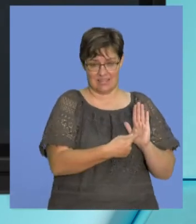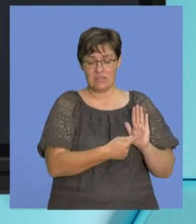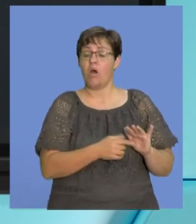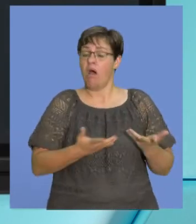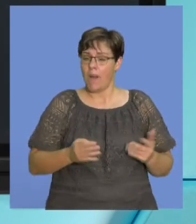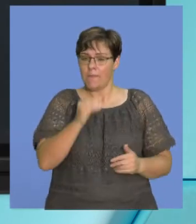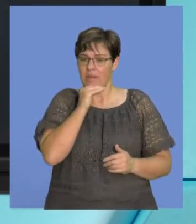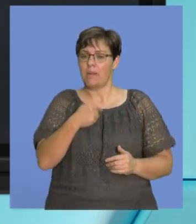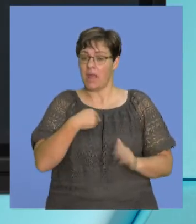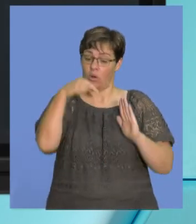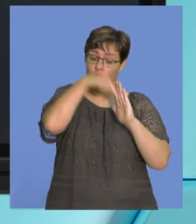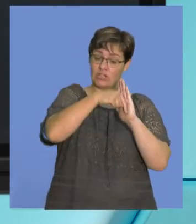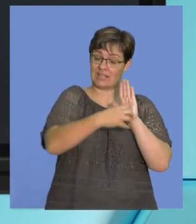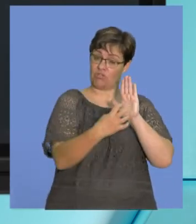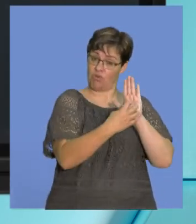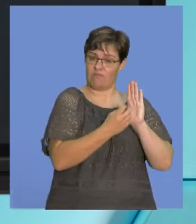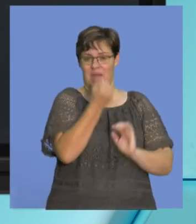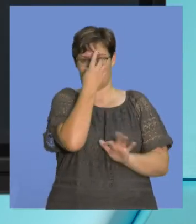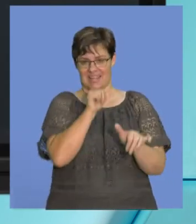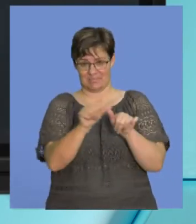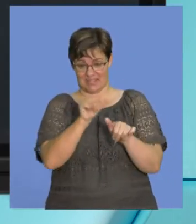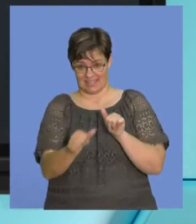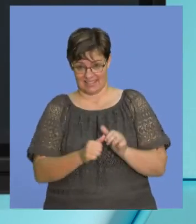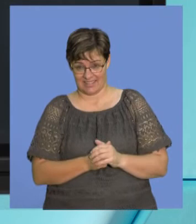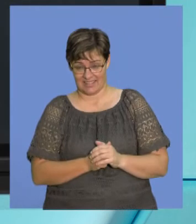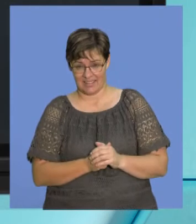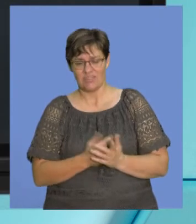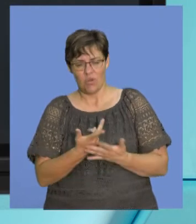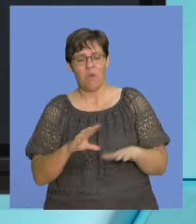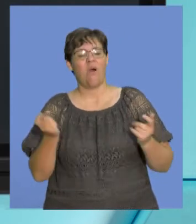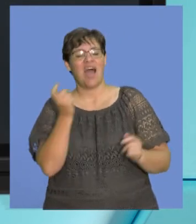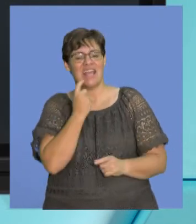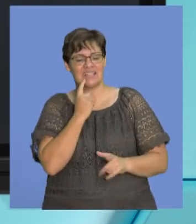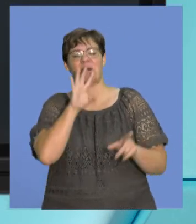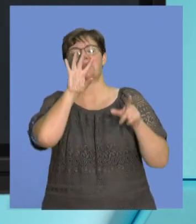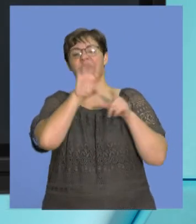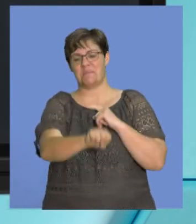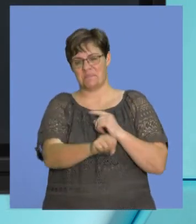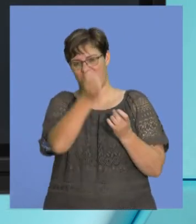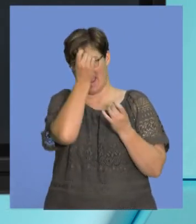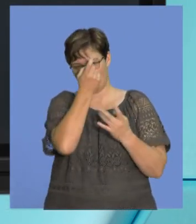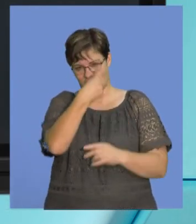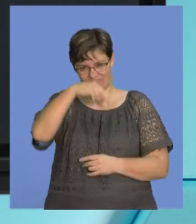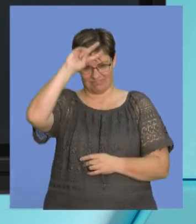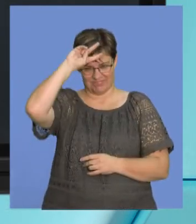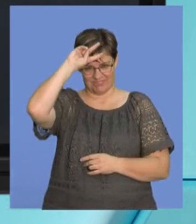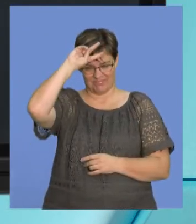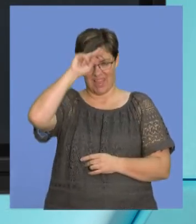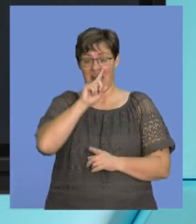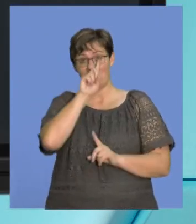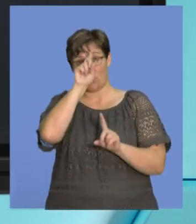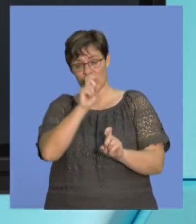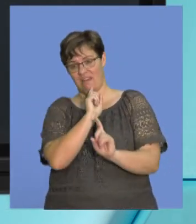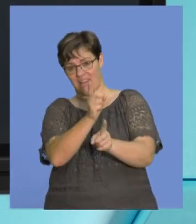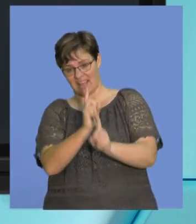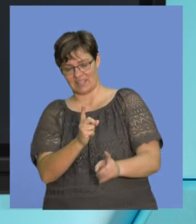This helps me to get a better understanding of the context of the graph, and this will make it easier for you to now to interpret the information and